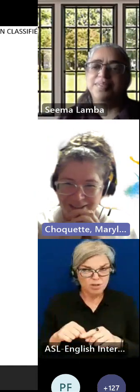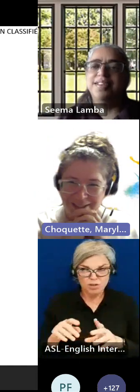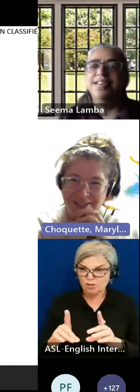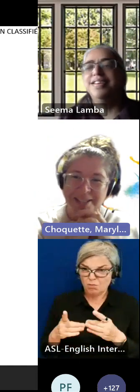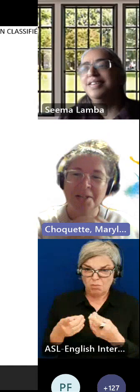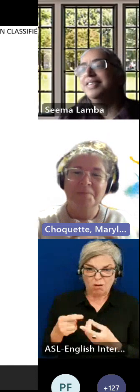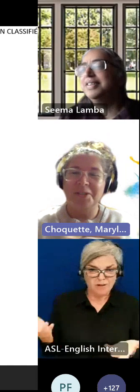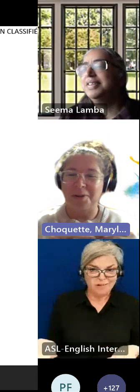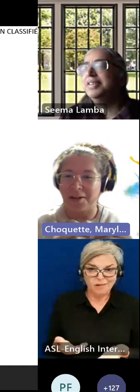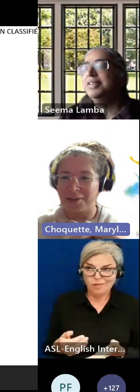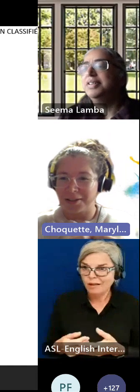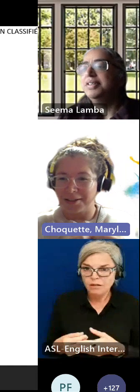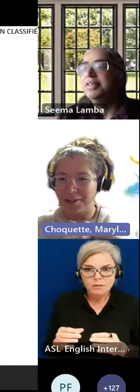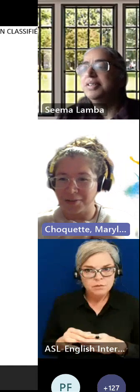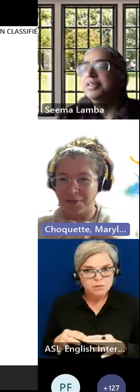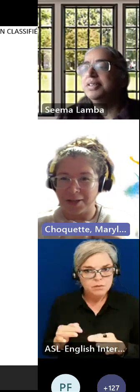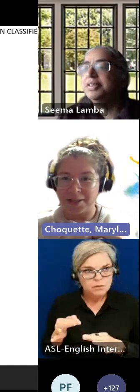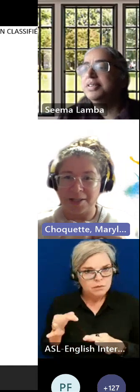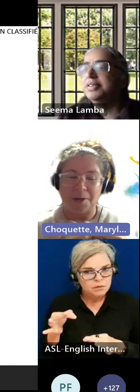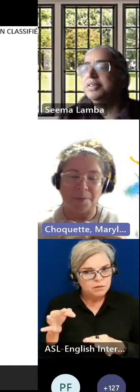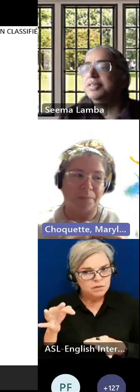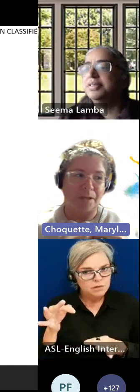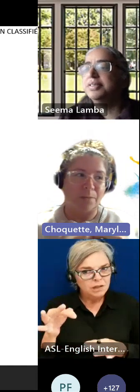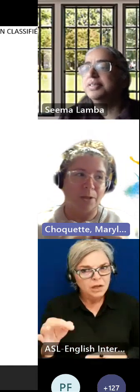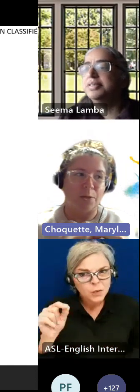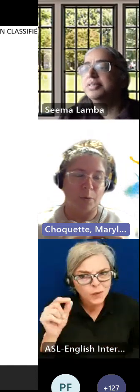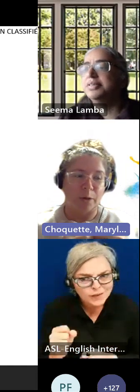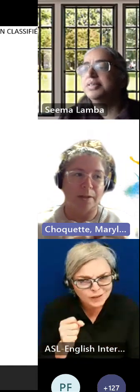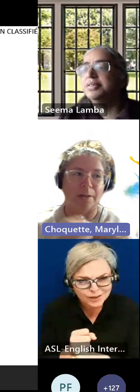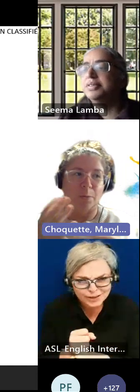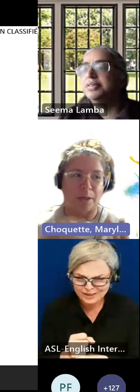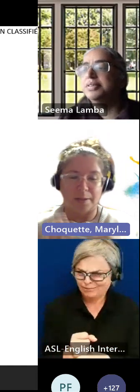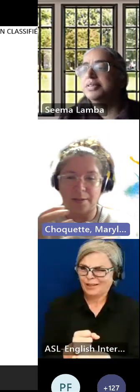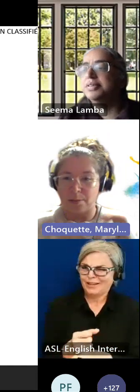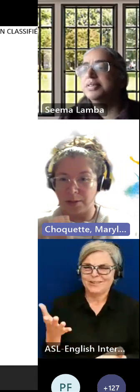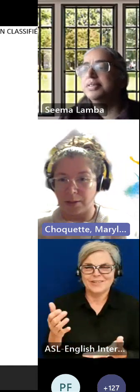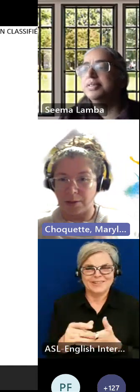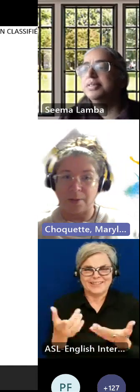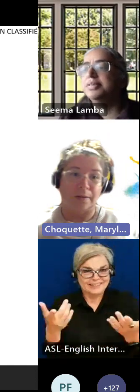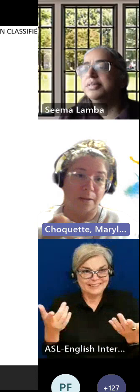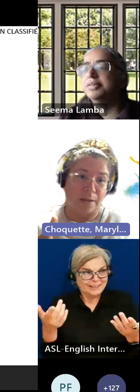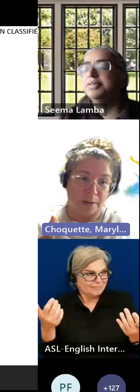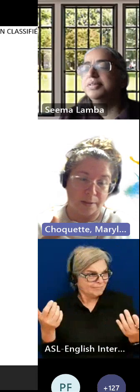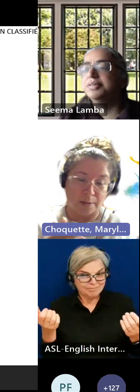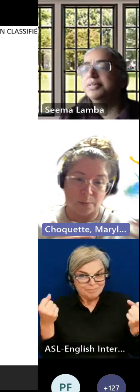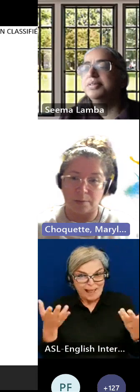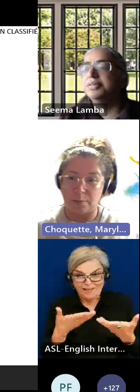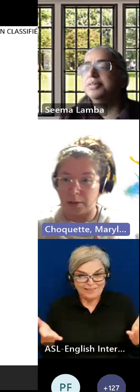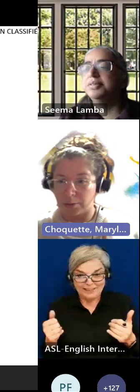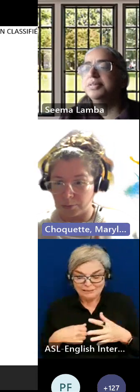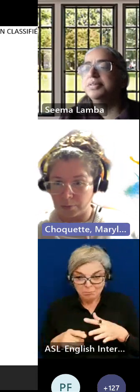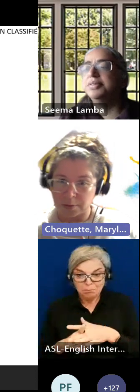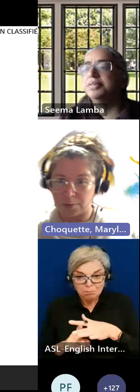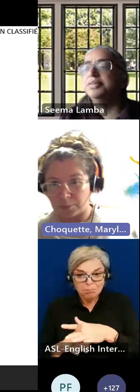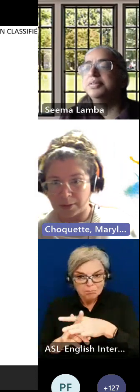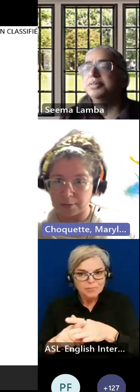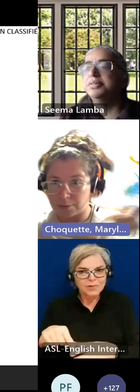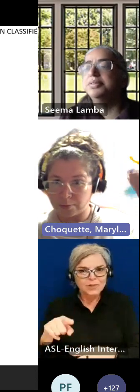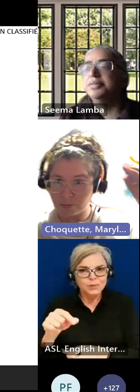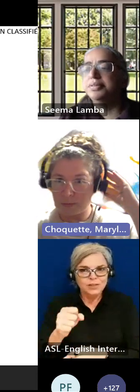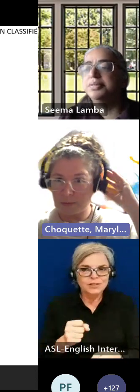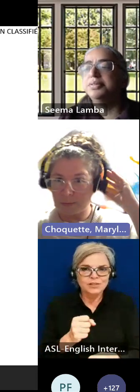happened in 20 years. So I think there's very much work and awareness to be done around the ESRs as well. Puis